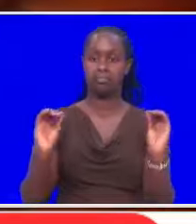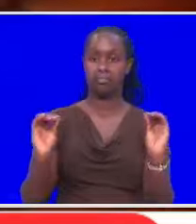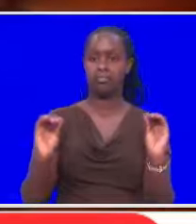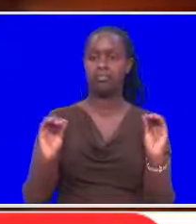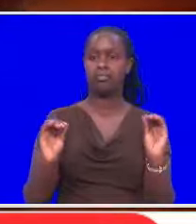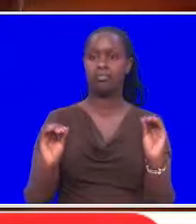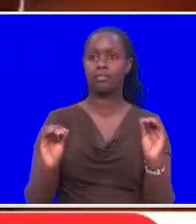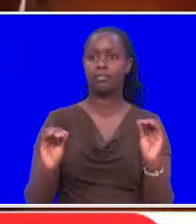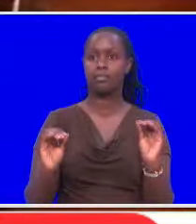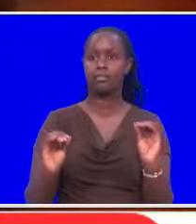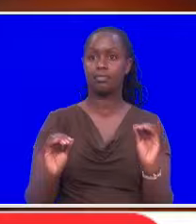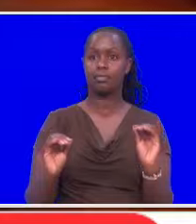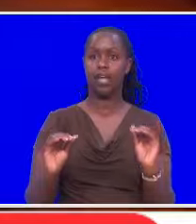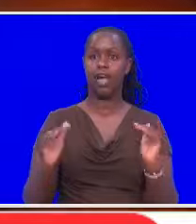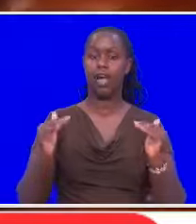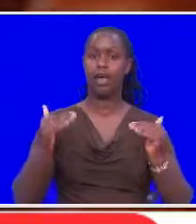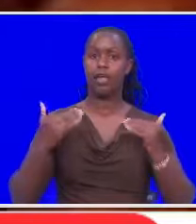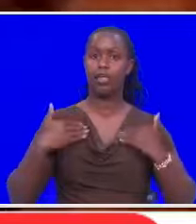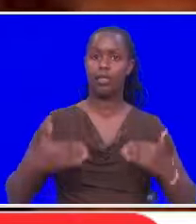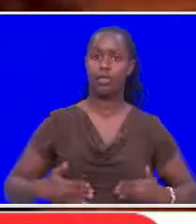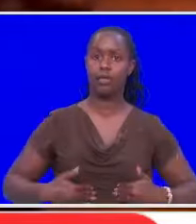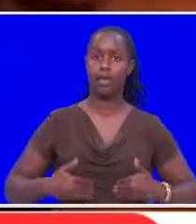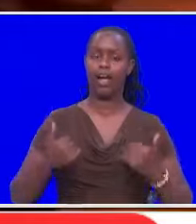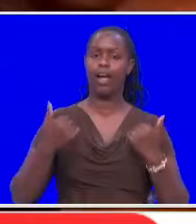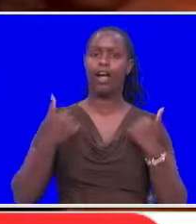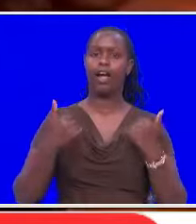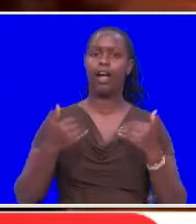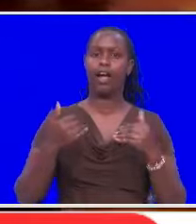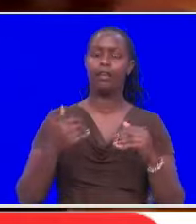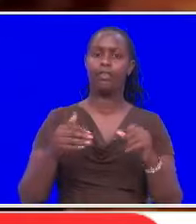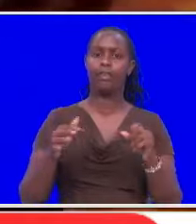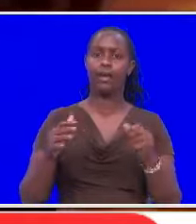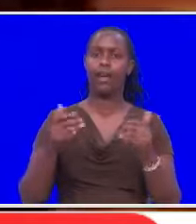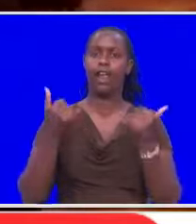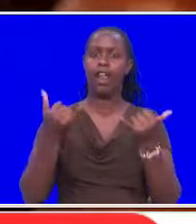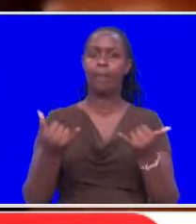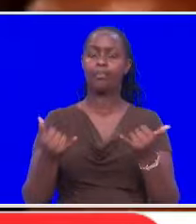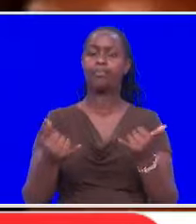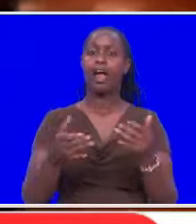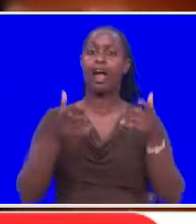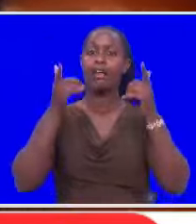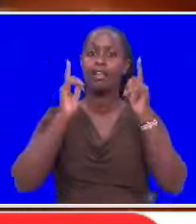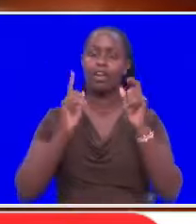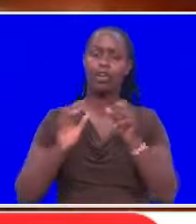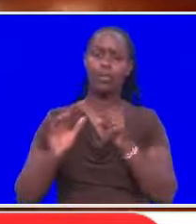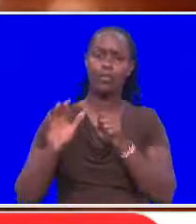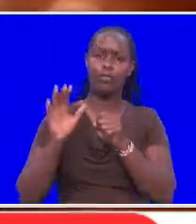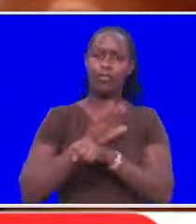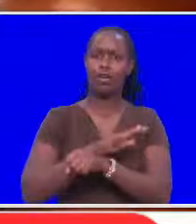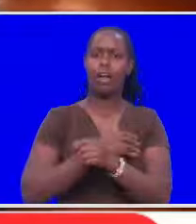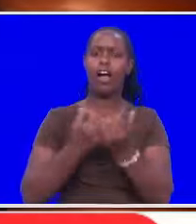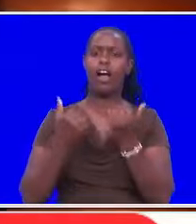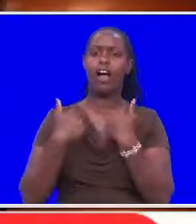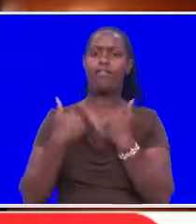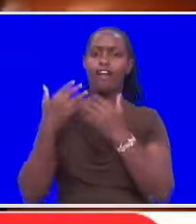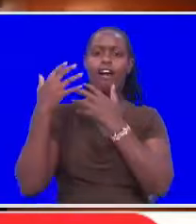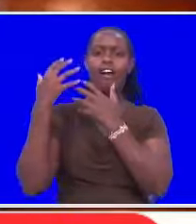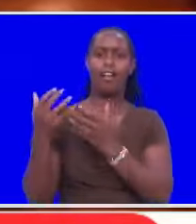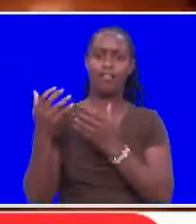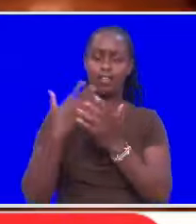body cargo has loaded heavy products, that is the building materials and some machines.